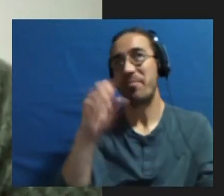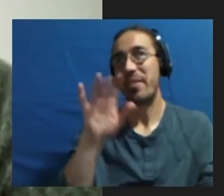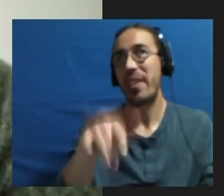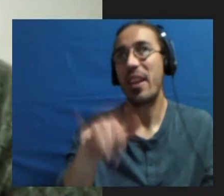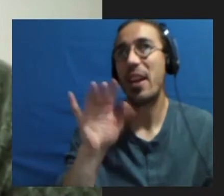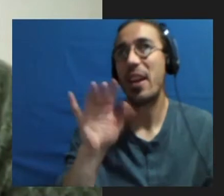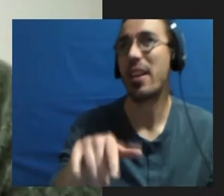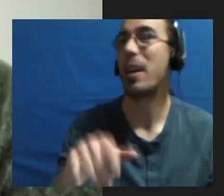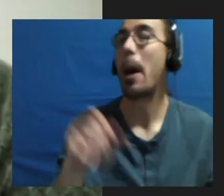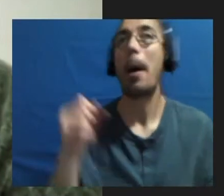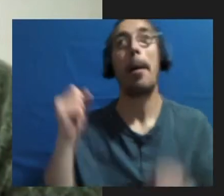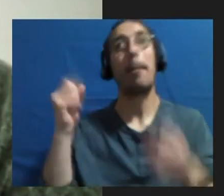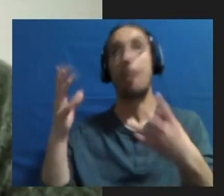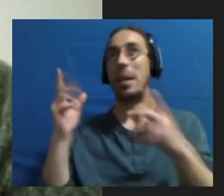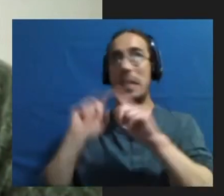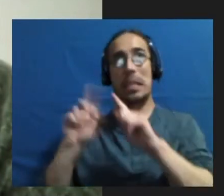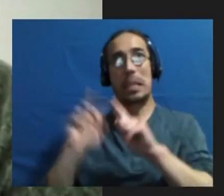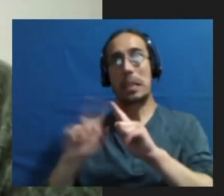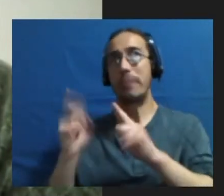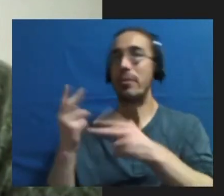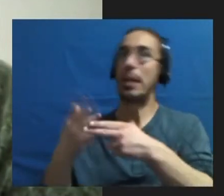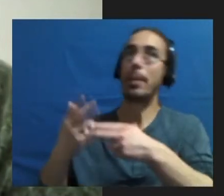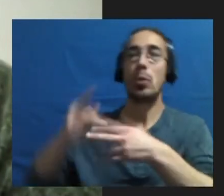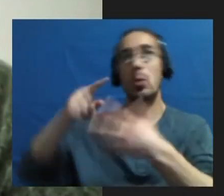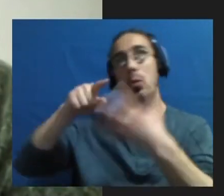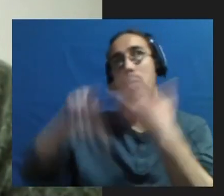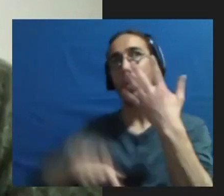of names that or phrases